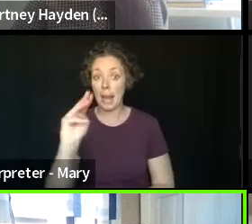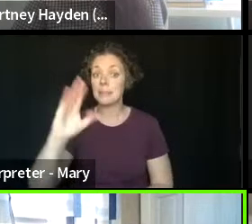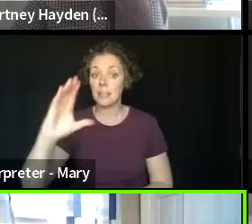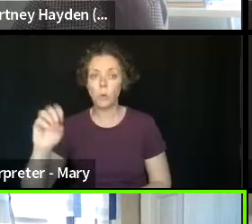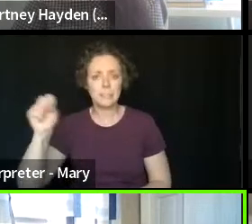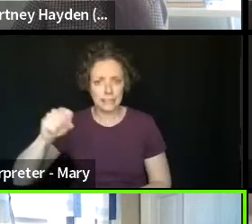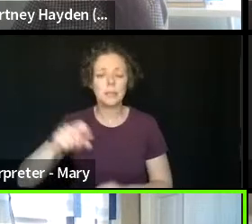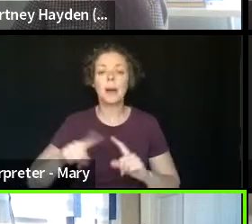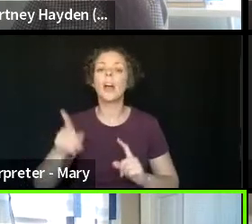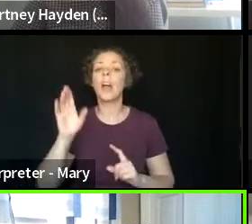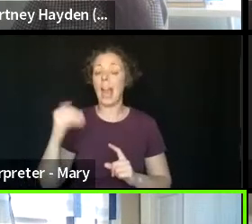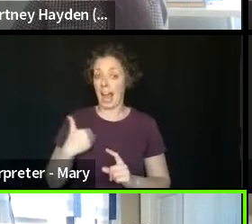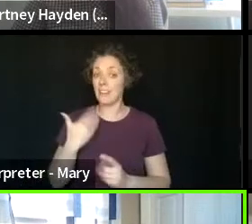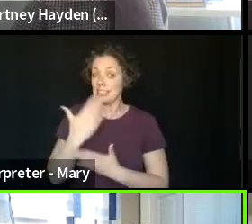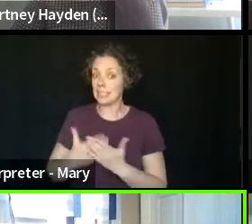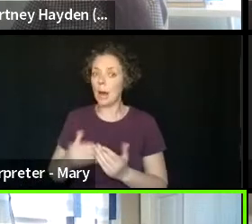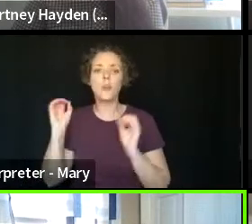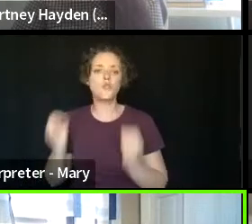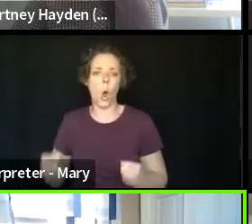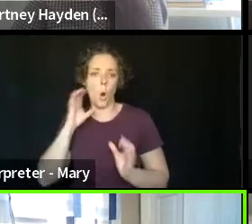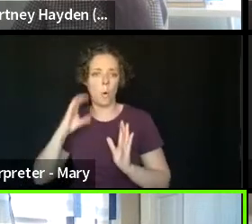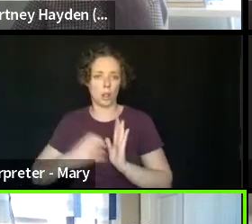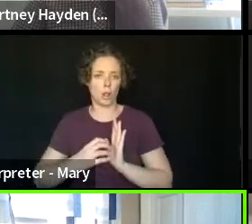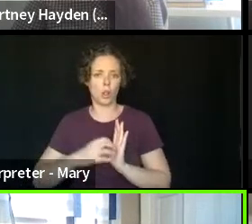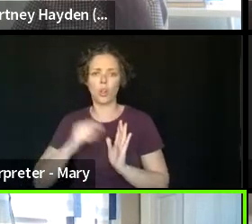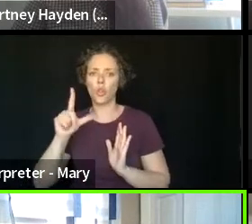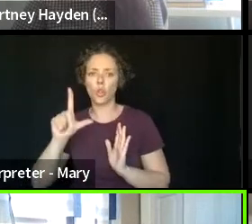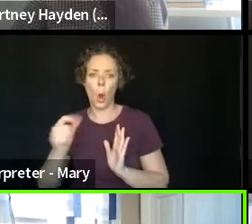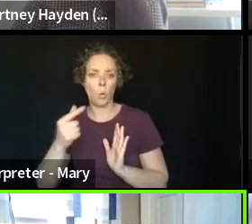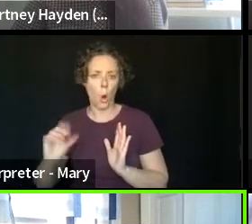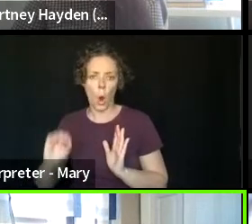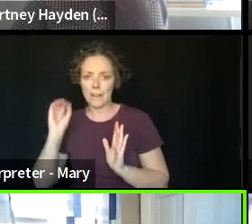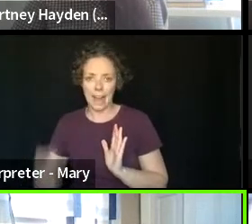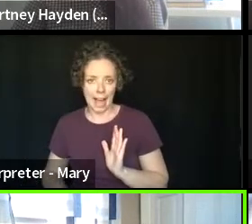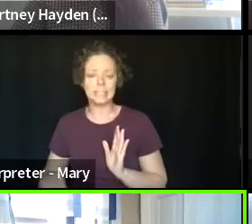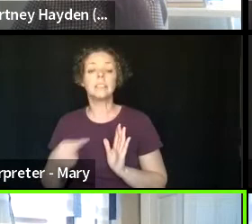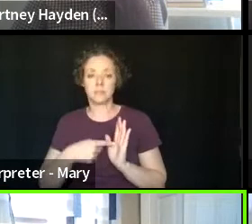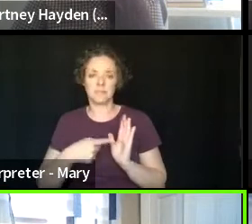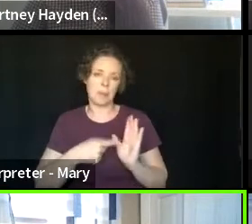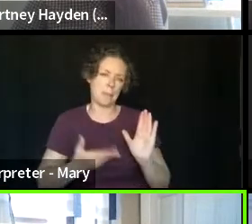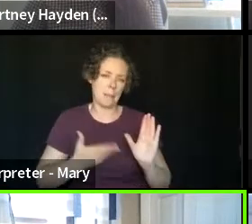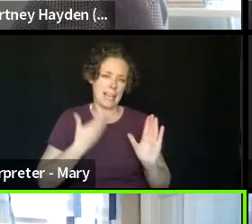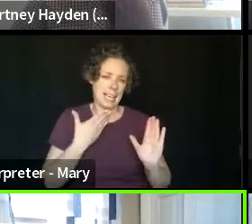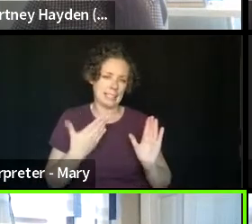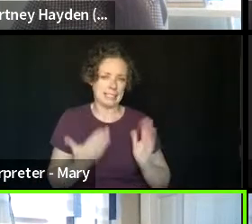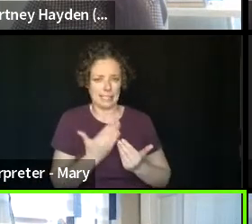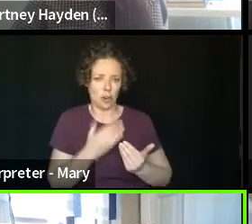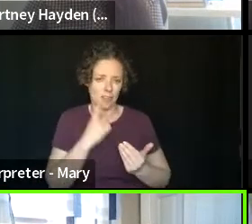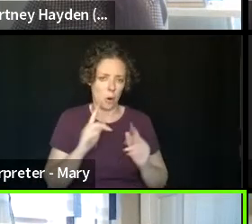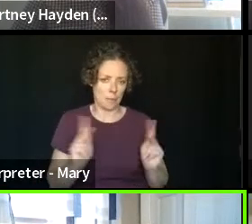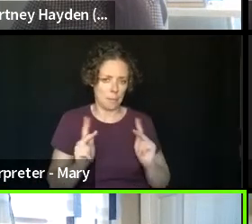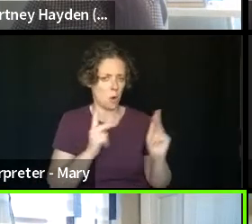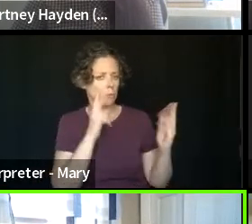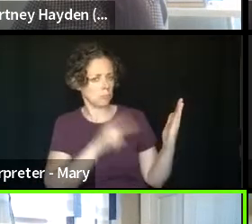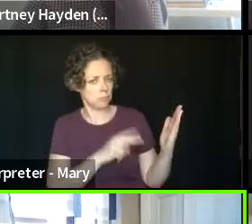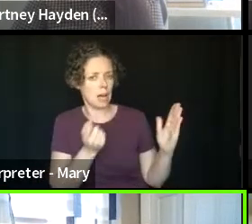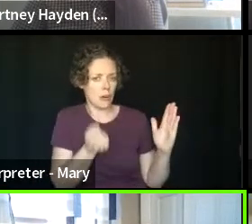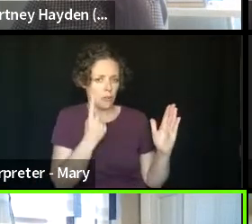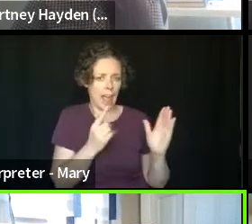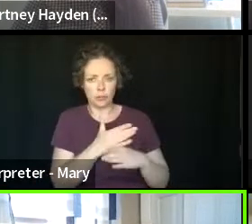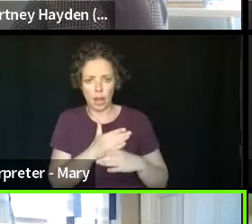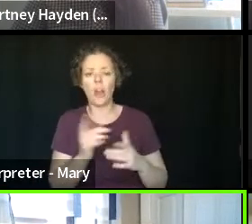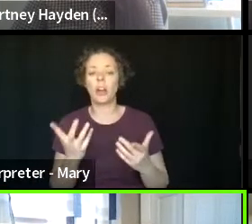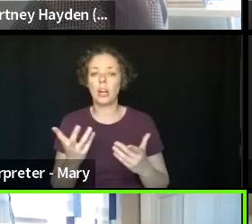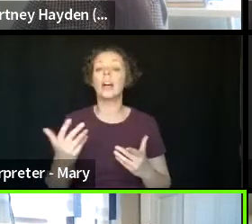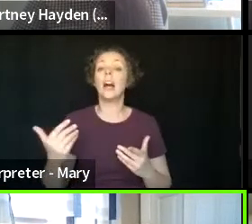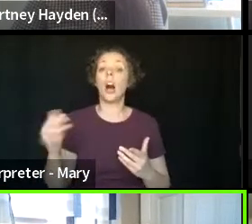with no logo of United Healthcare, so it was easier for people to understand and to share. And we have these pads that come like this,